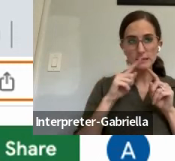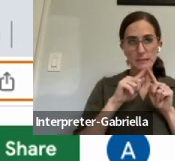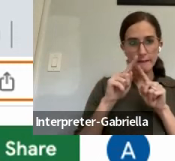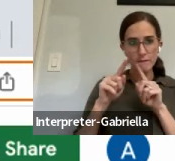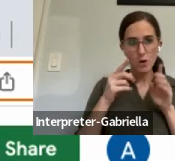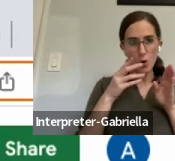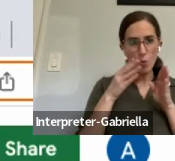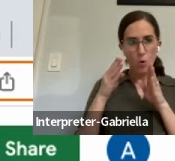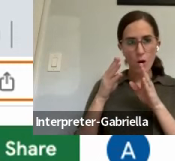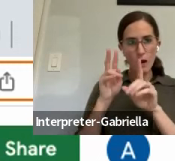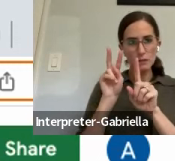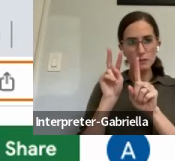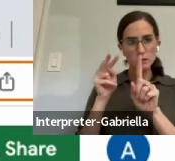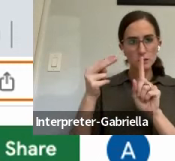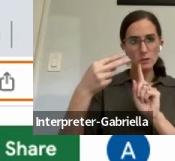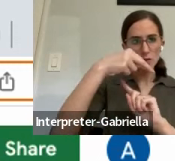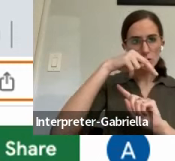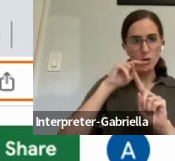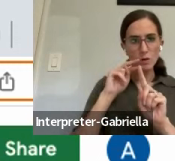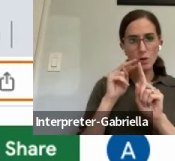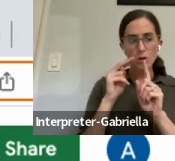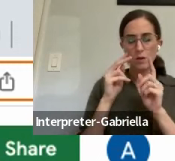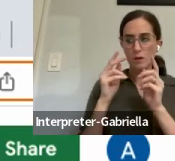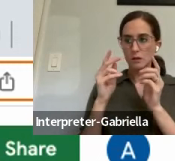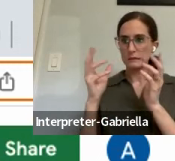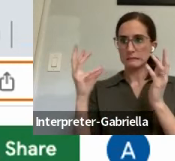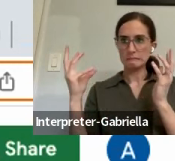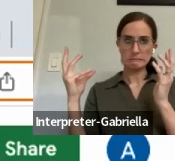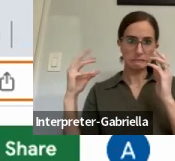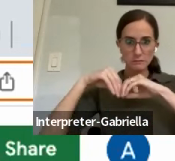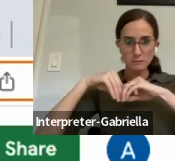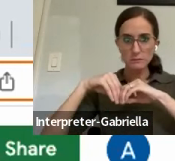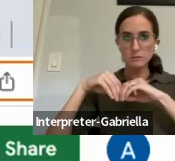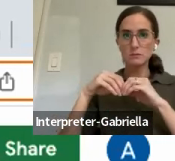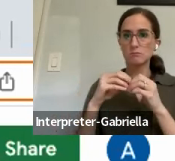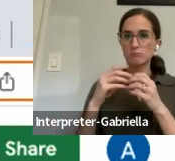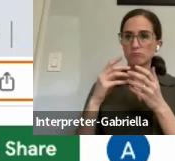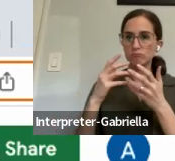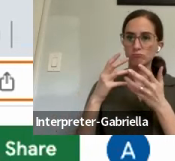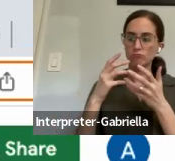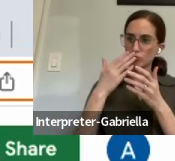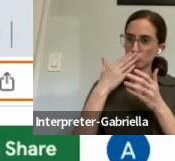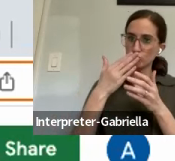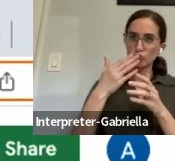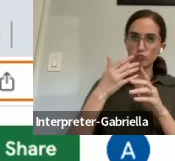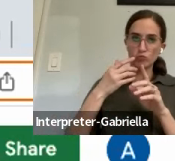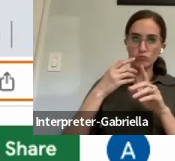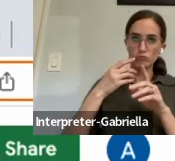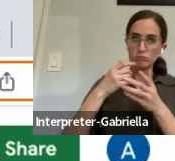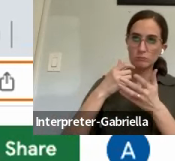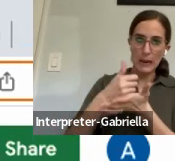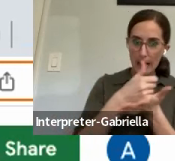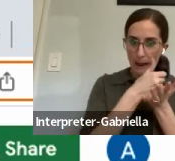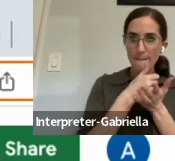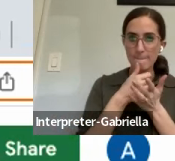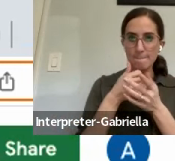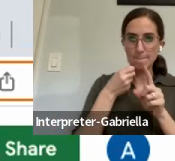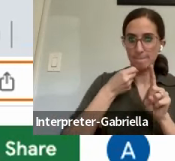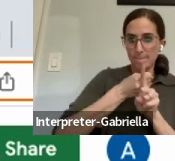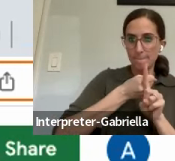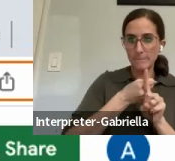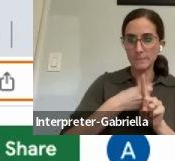have maximum impact. Simplemente termino allí para indicar que mi idea es combinar esas dos ideas para tener